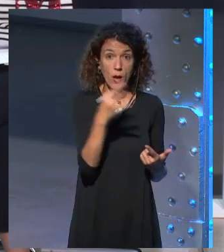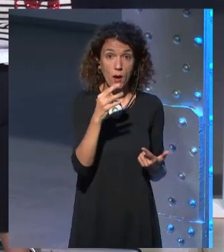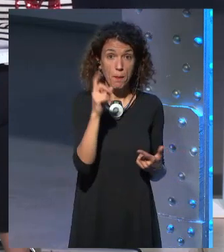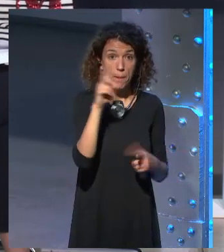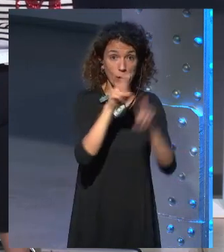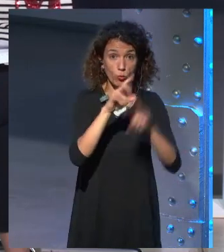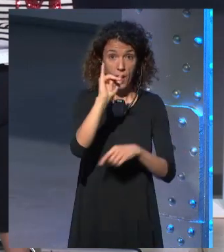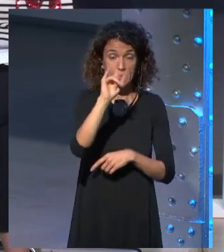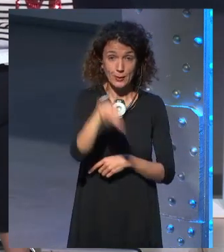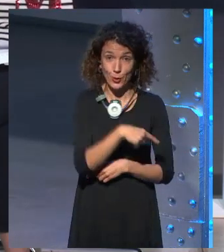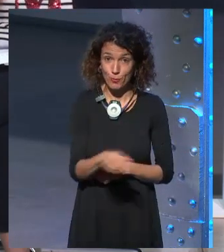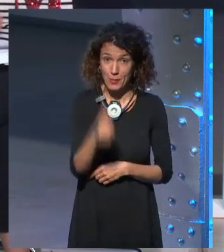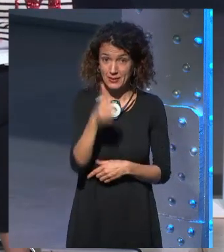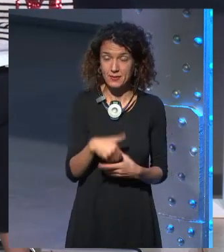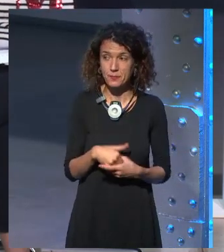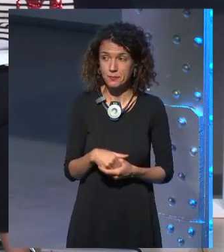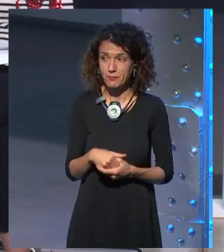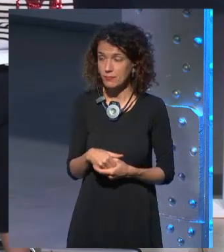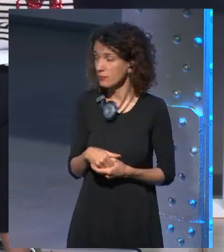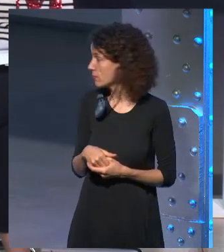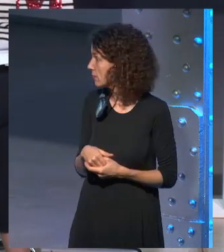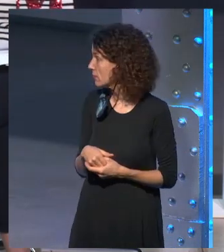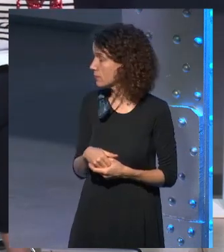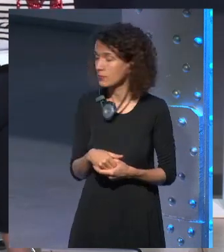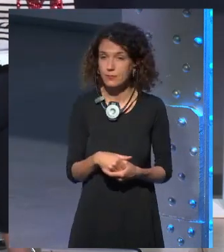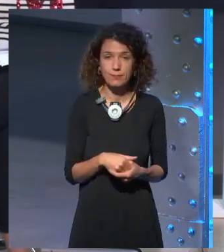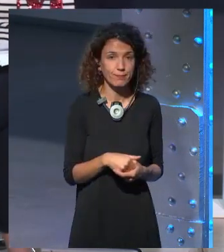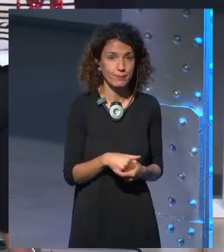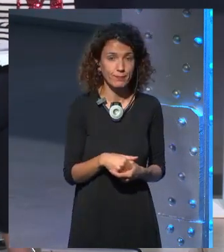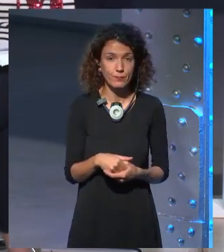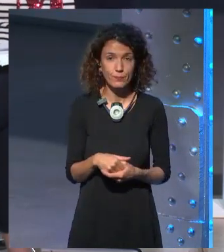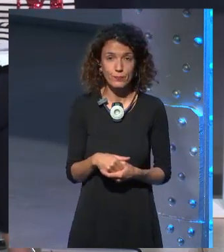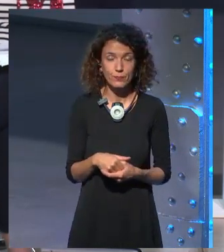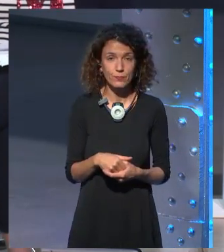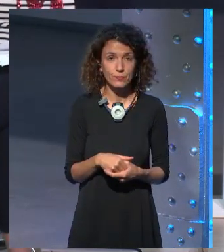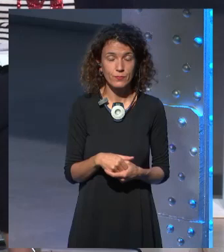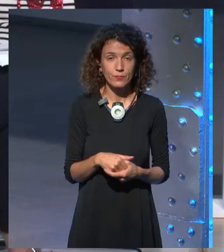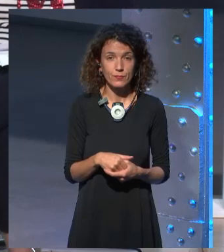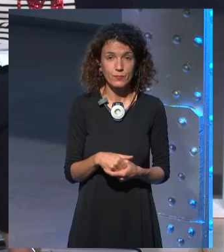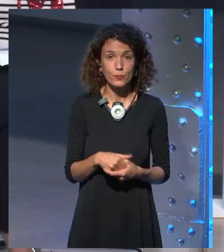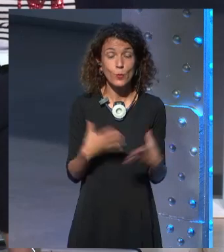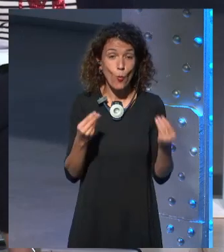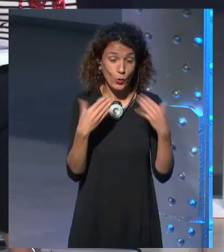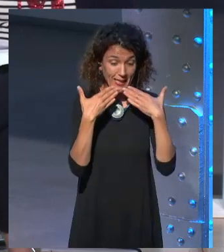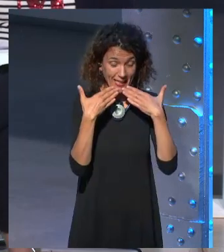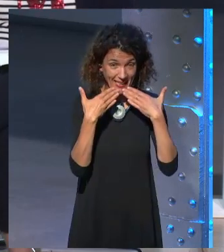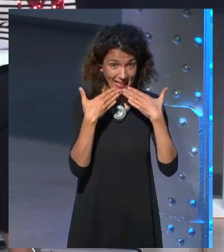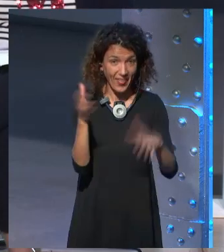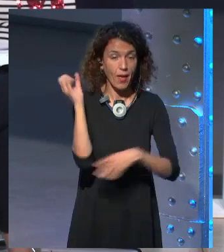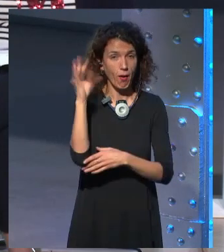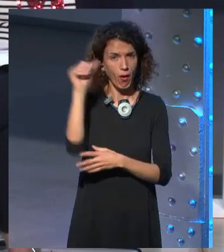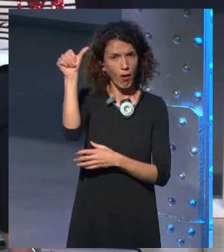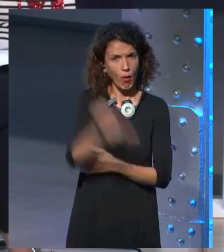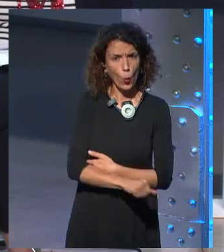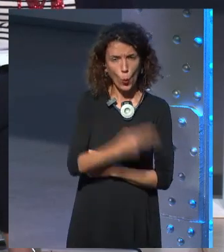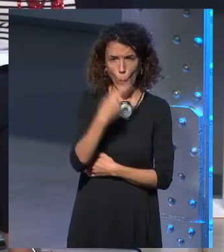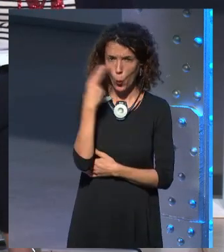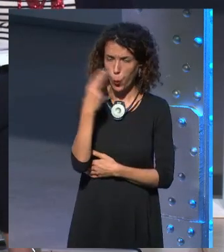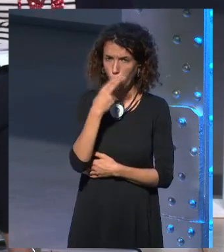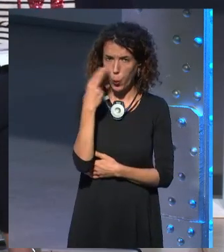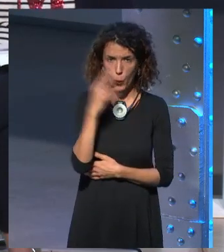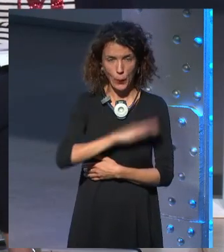of new opportunities for people in less privileged areas. I agree with you. Very interesting. Una pregunta y si